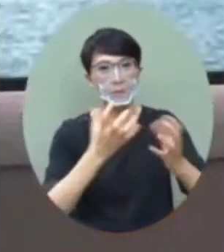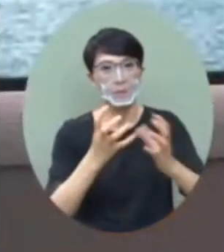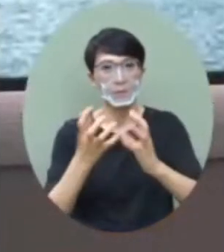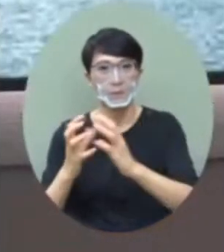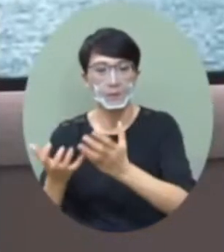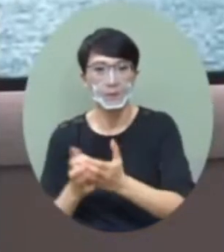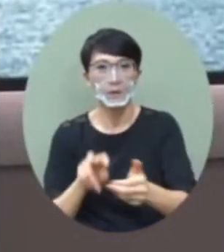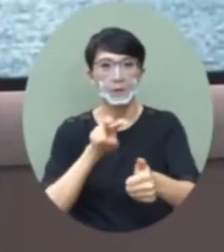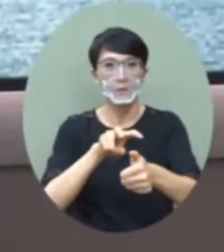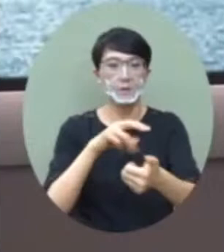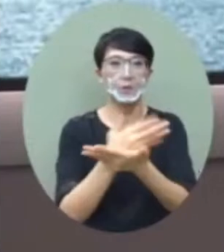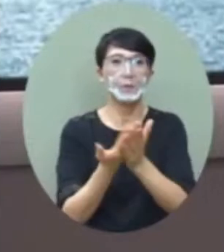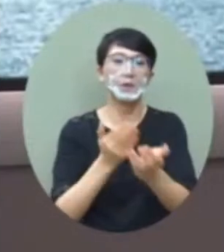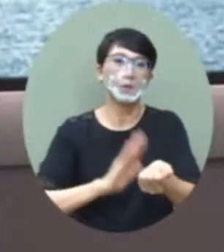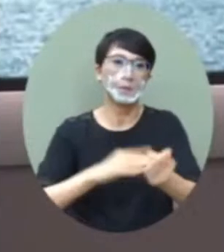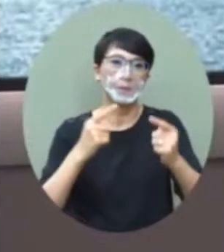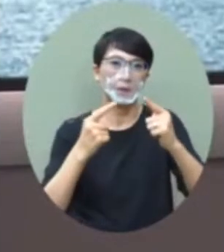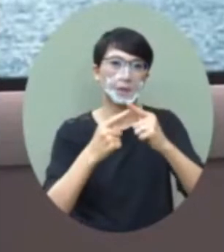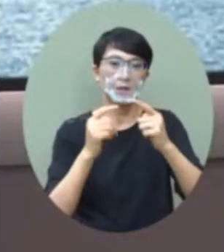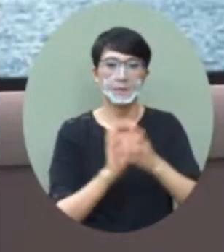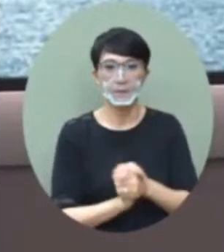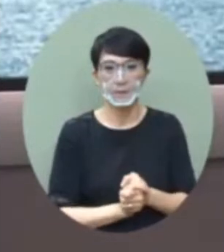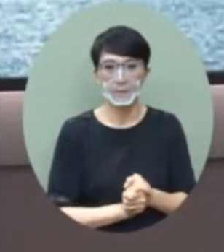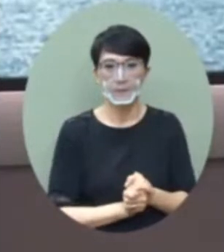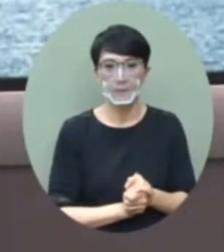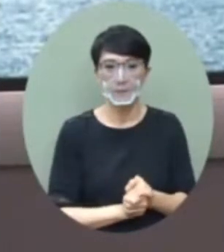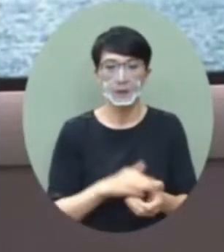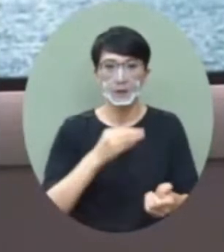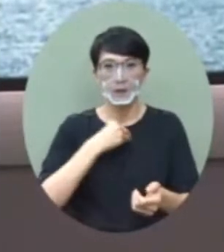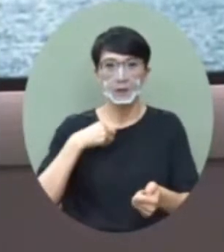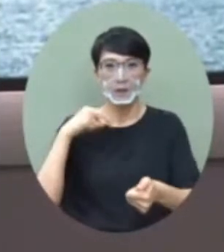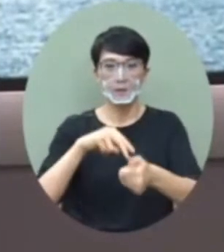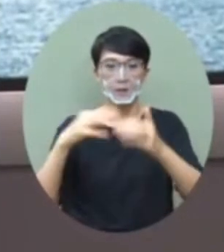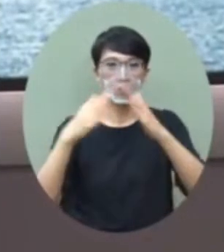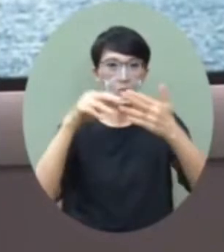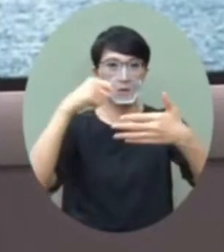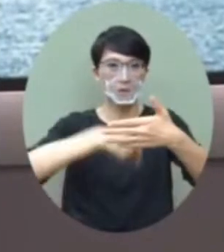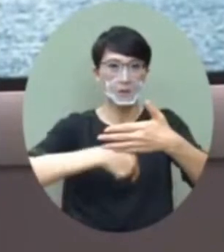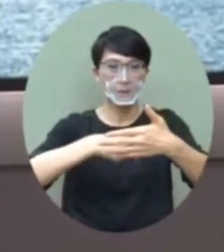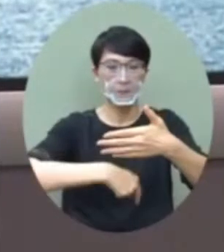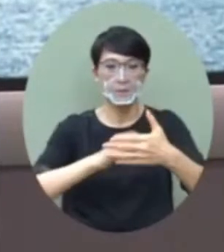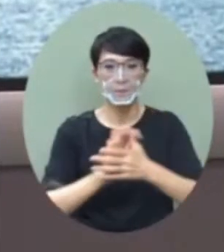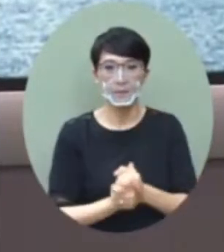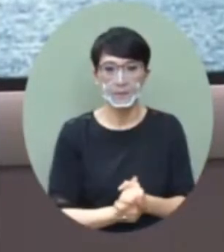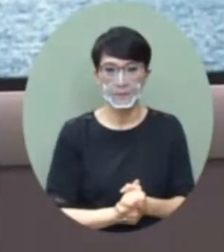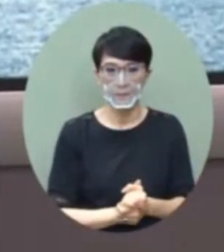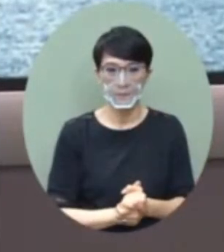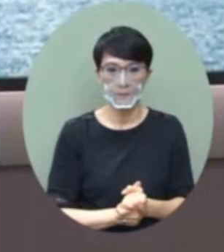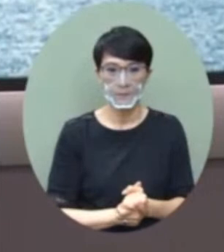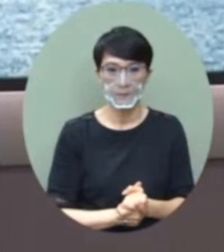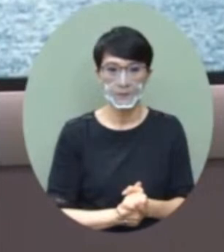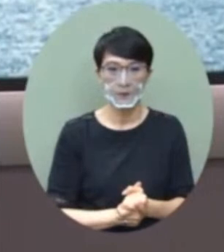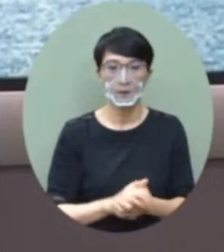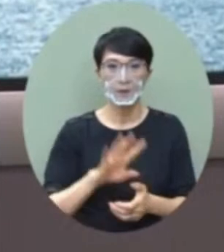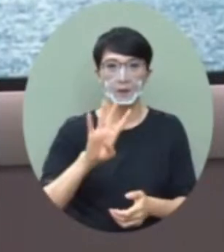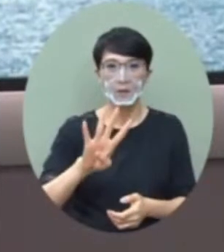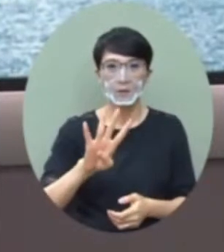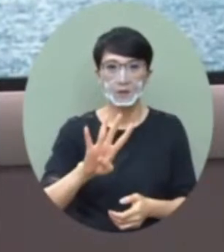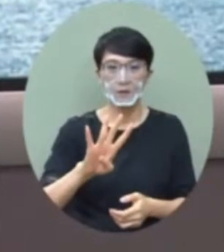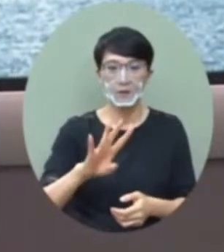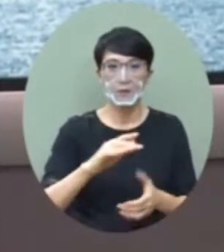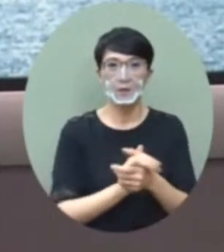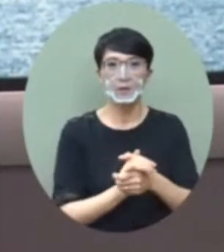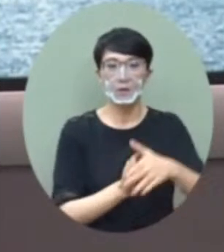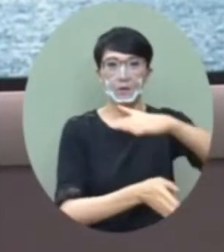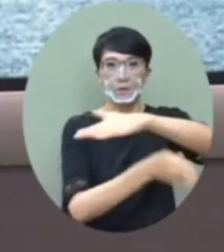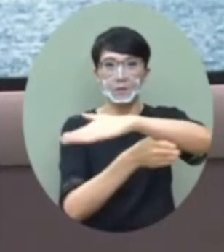previous waves, we have different halls to receive confirmed COVID patients.